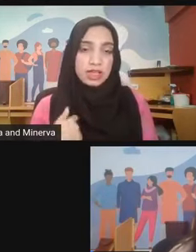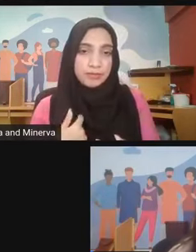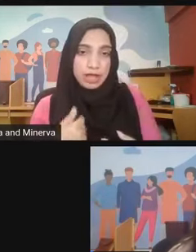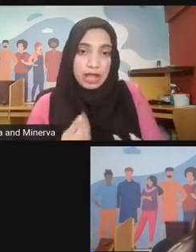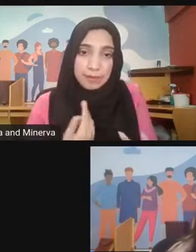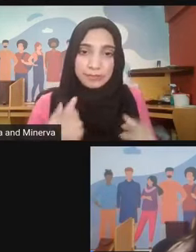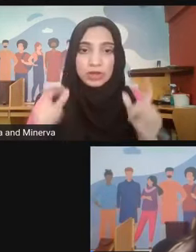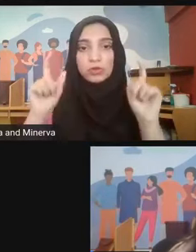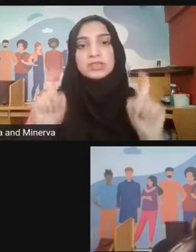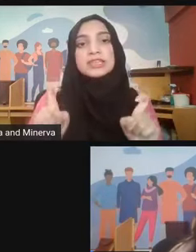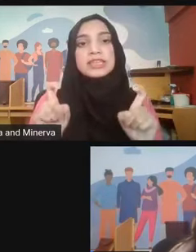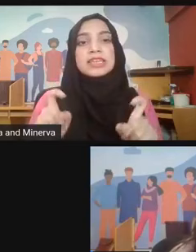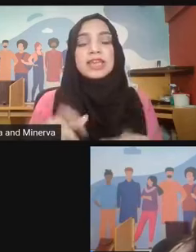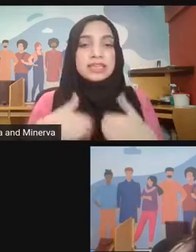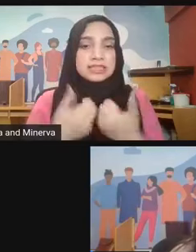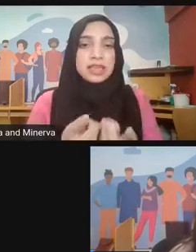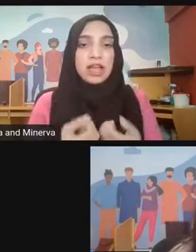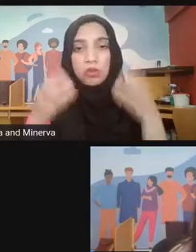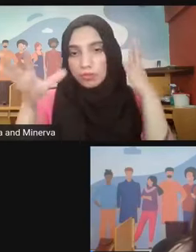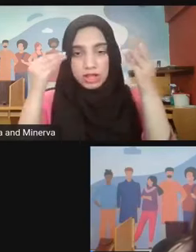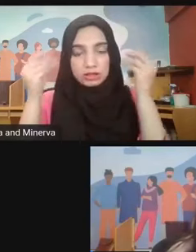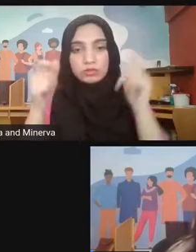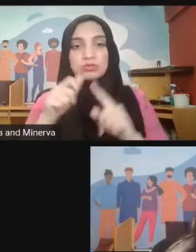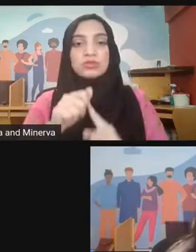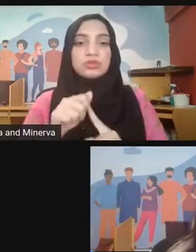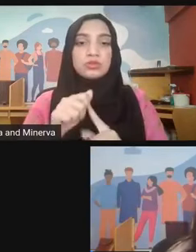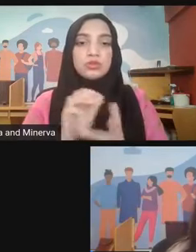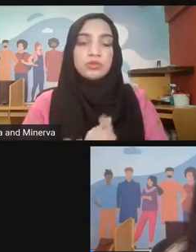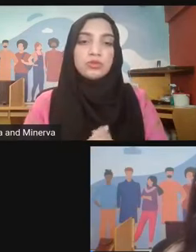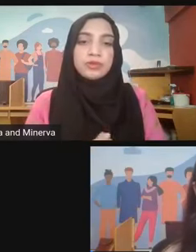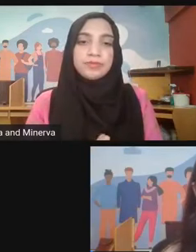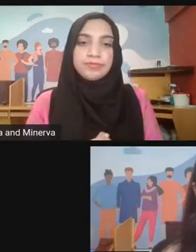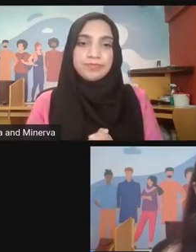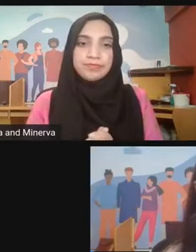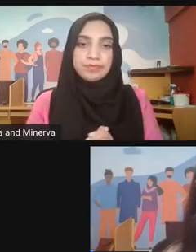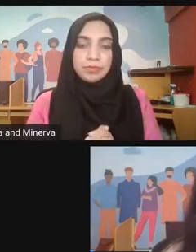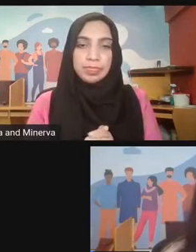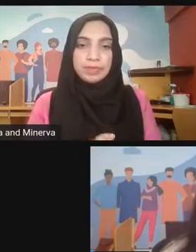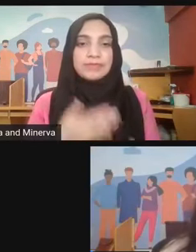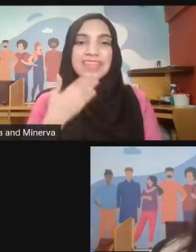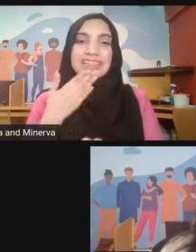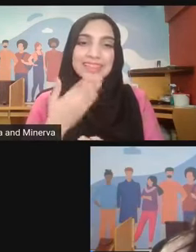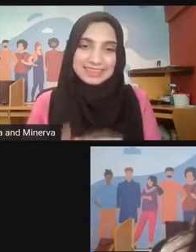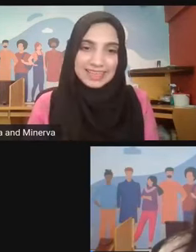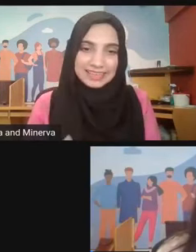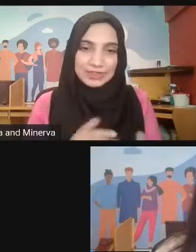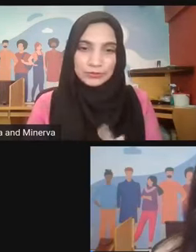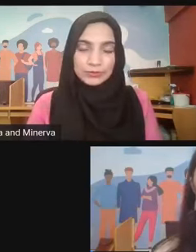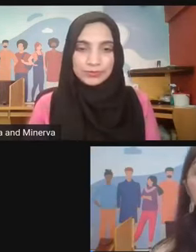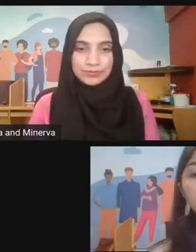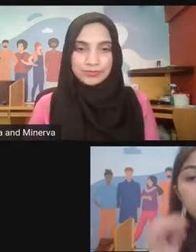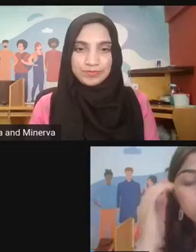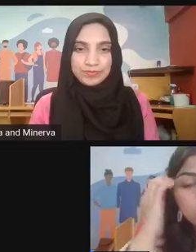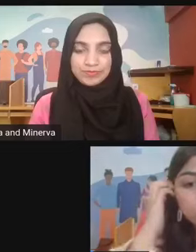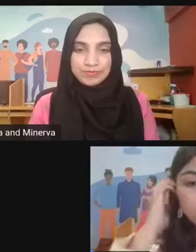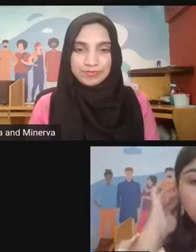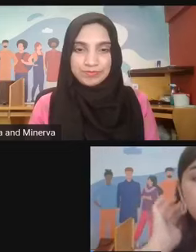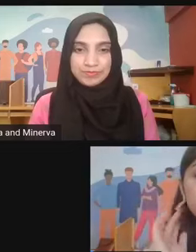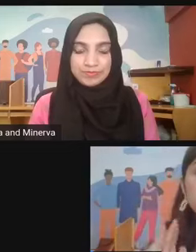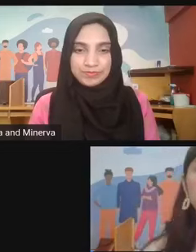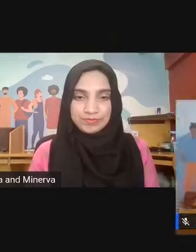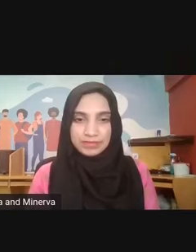they can always have, would they go to a doctor and get it checked. Thank you. Now we're